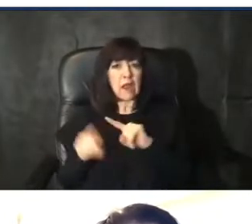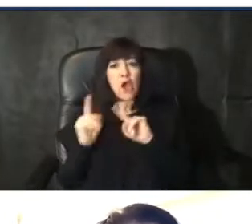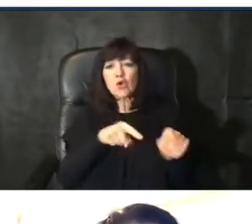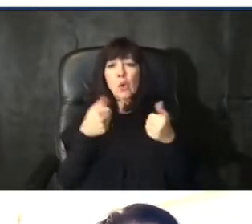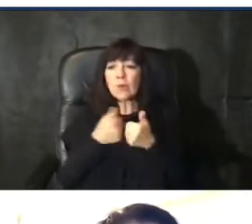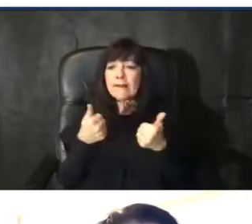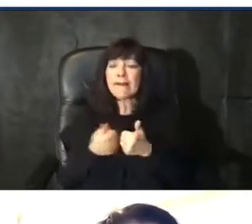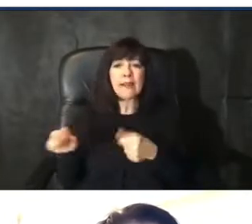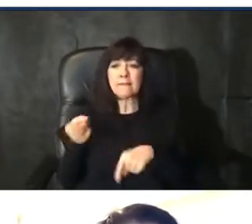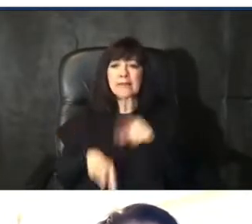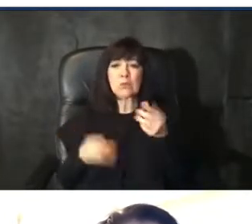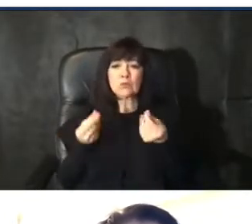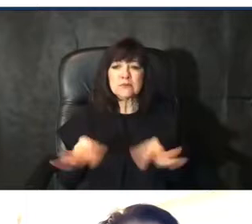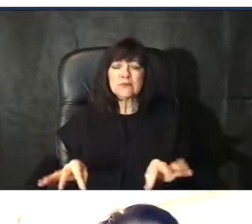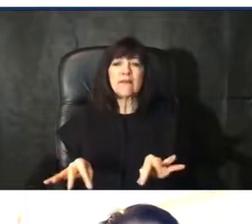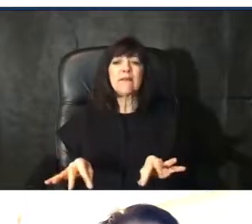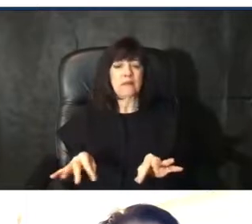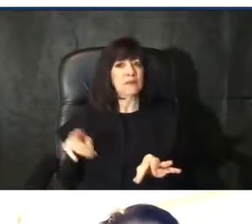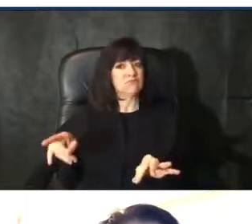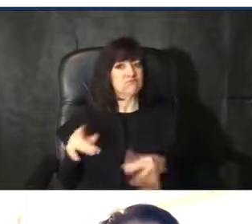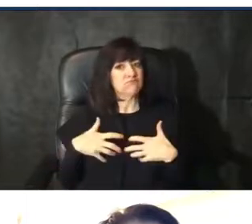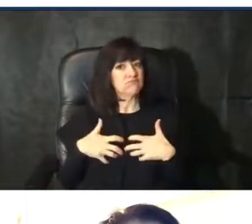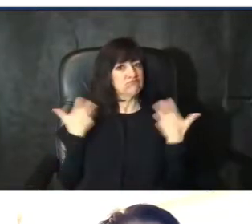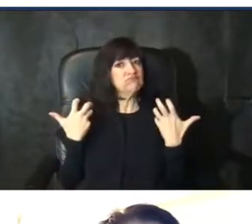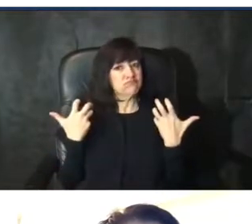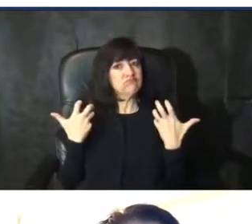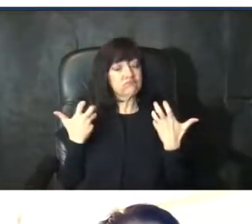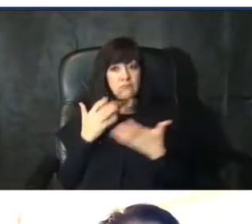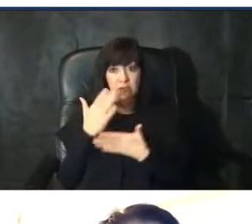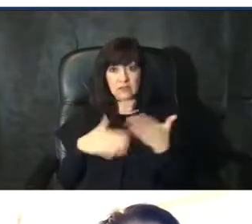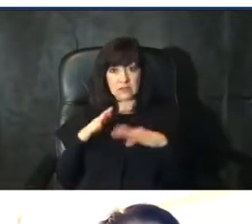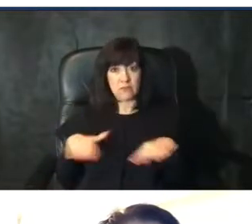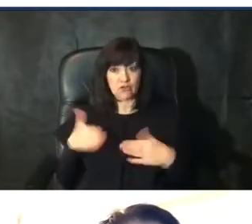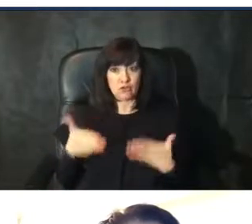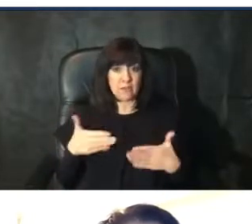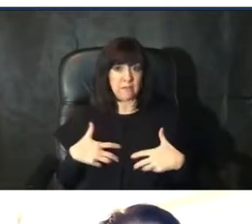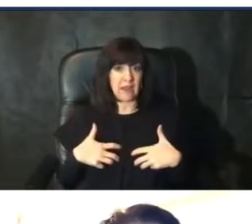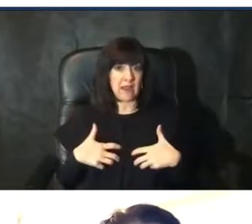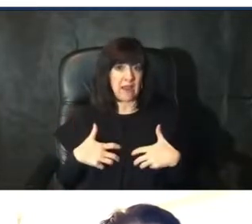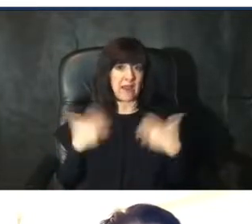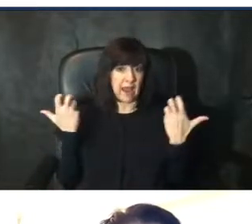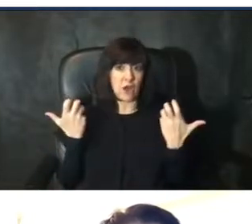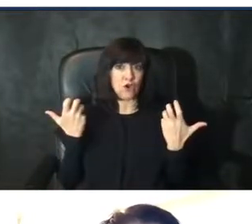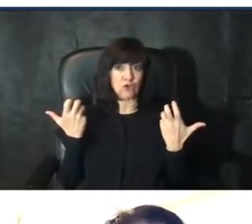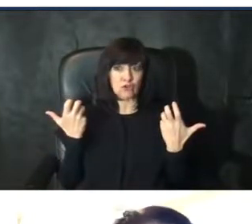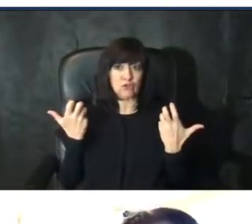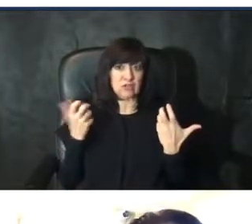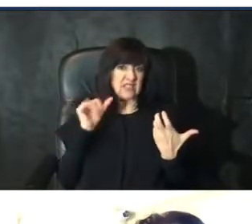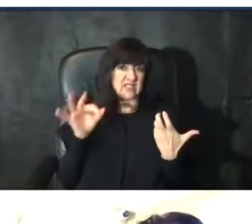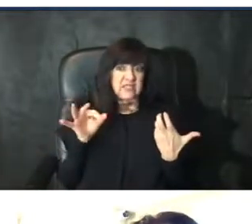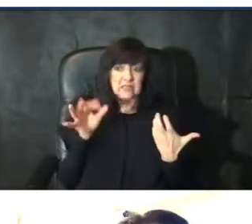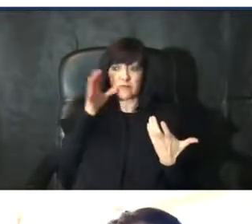things. Some kids may even feel angry that their caregivers won't let them leave the house and hang out with a friend.